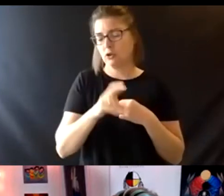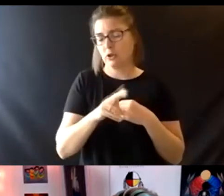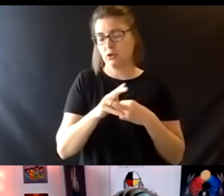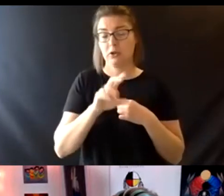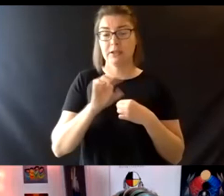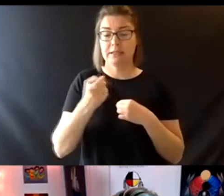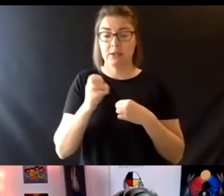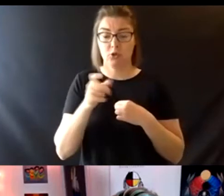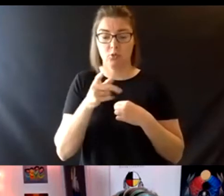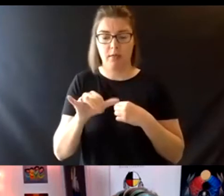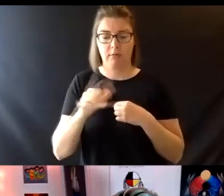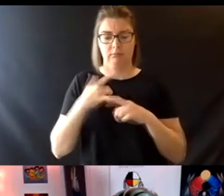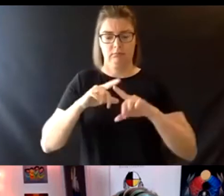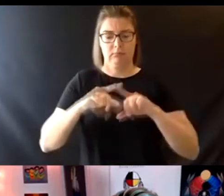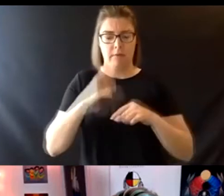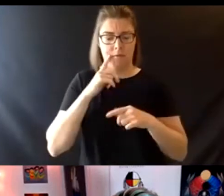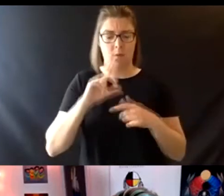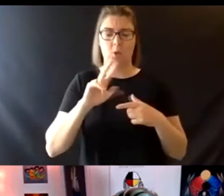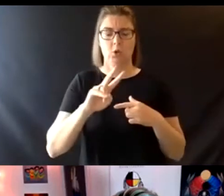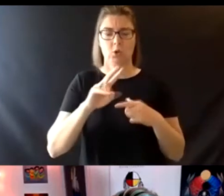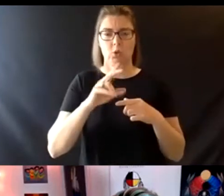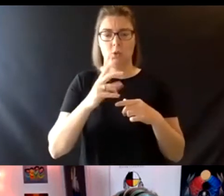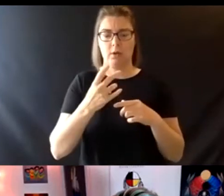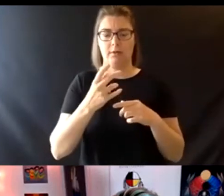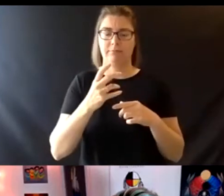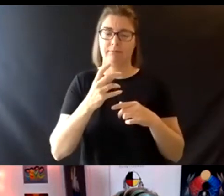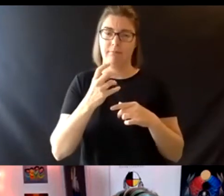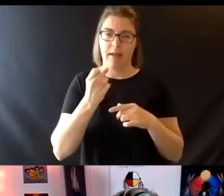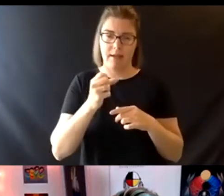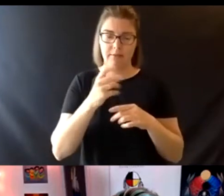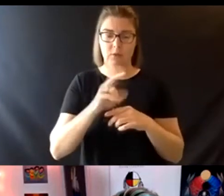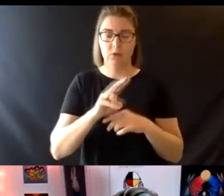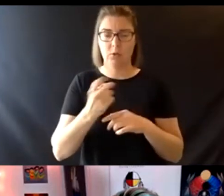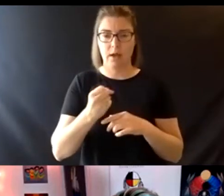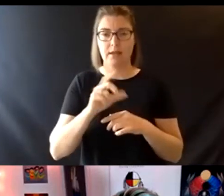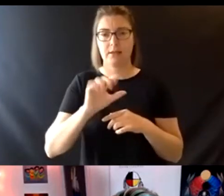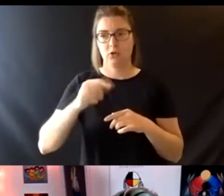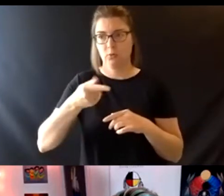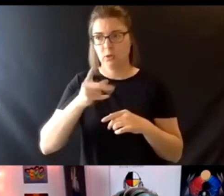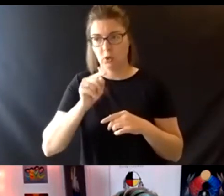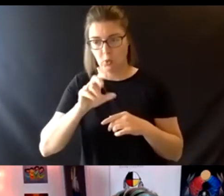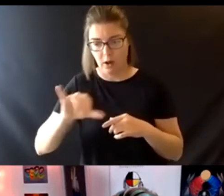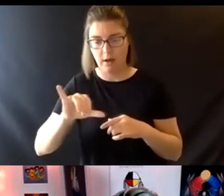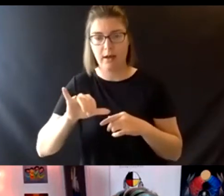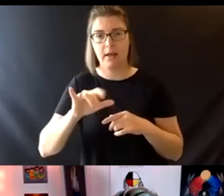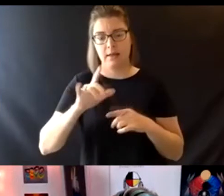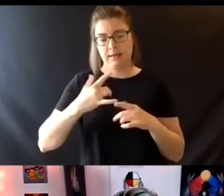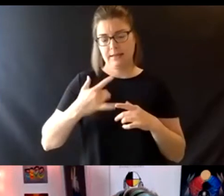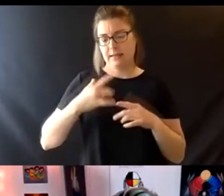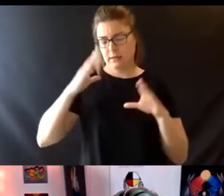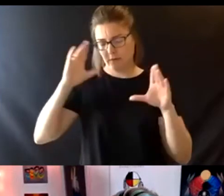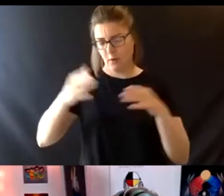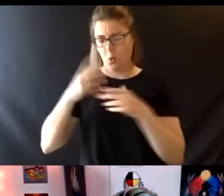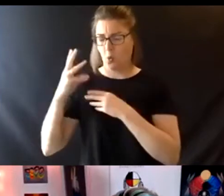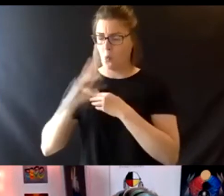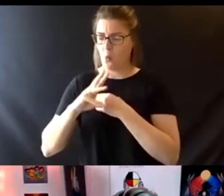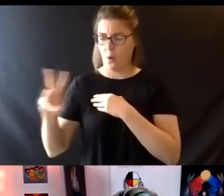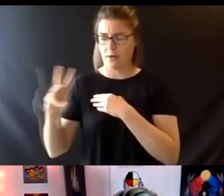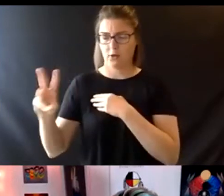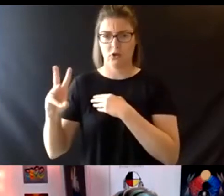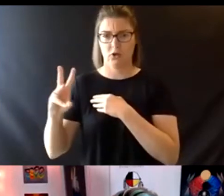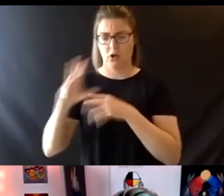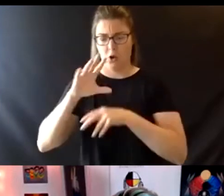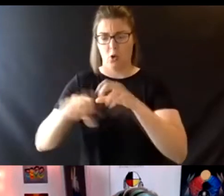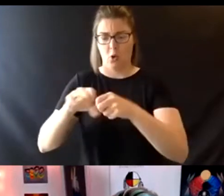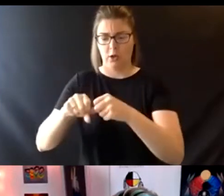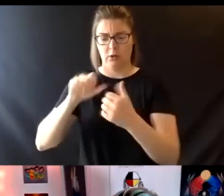on for 2SLGBTQI advocacy work are largely based in white Western colonial systems of thought and do not